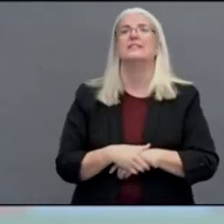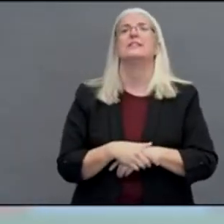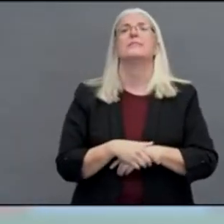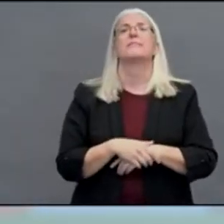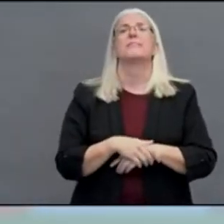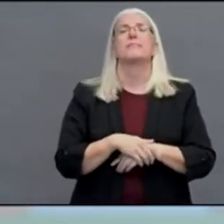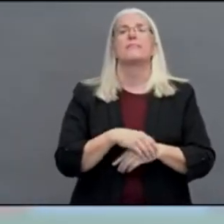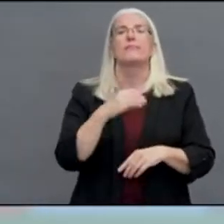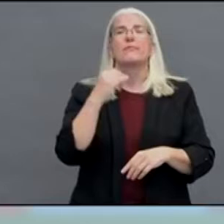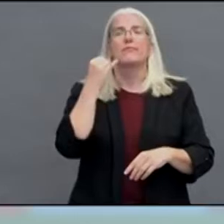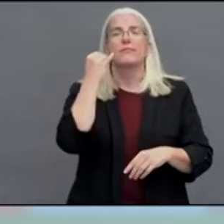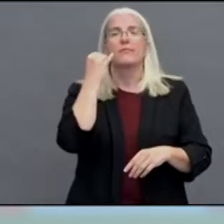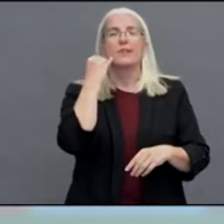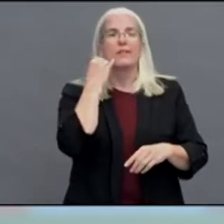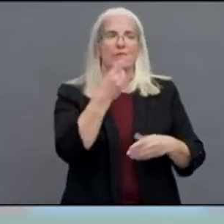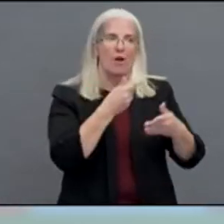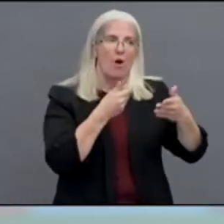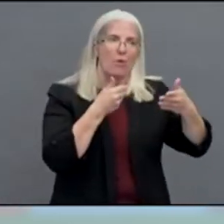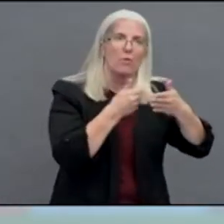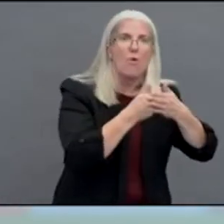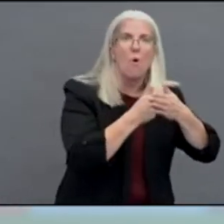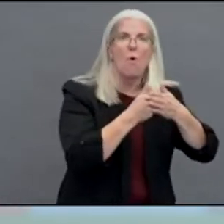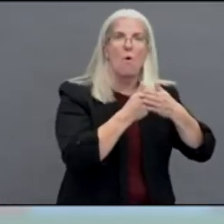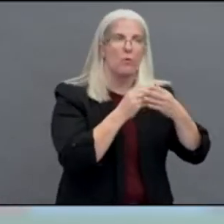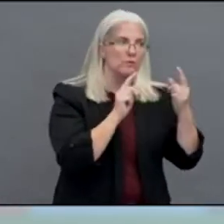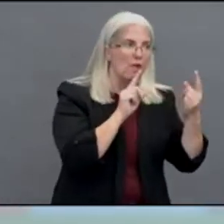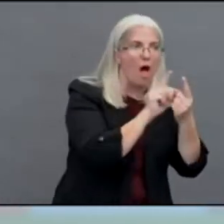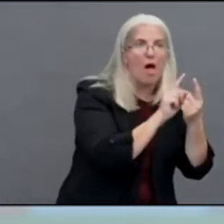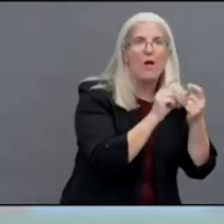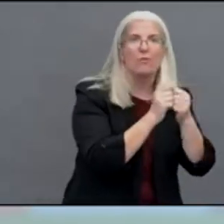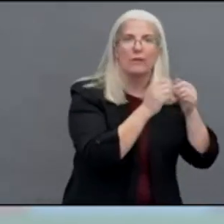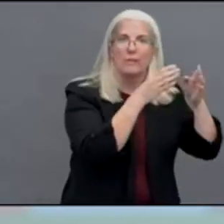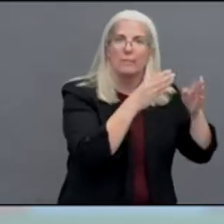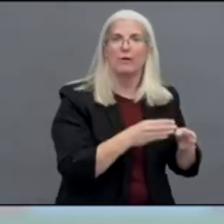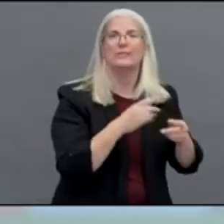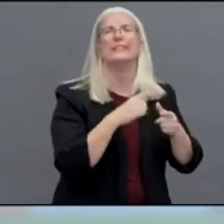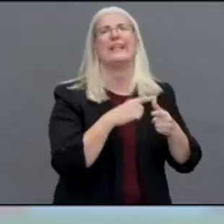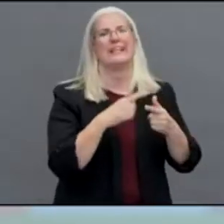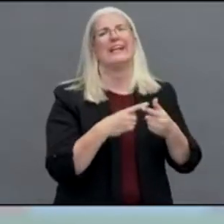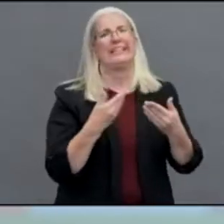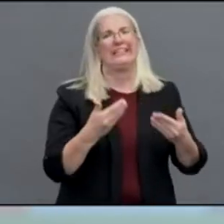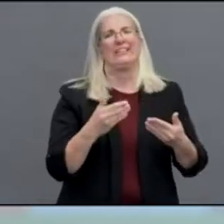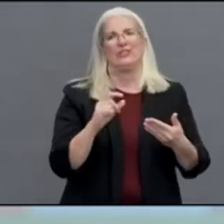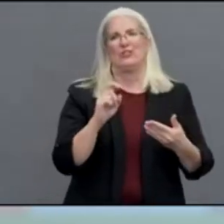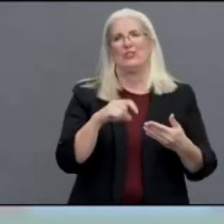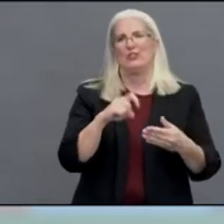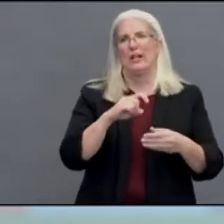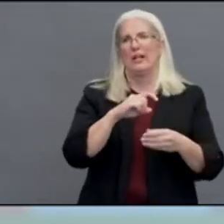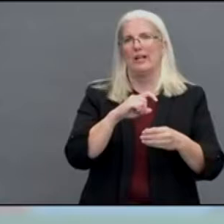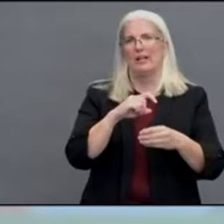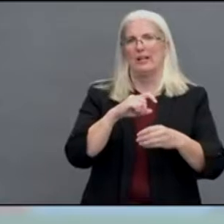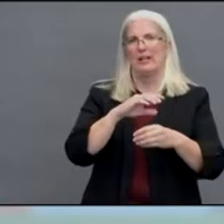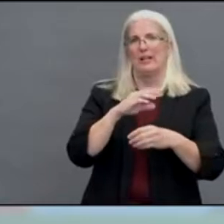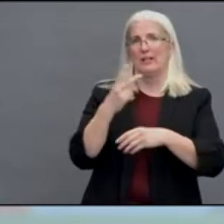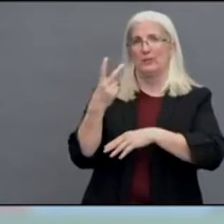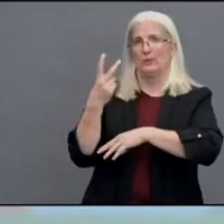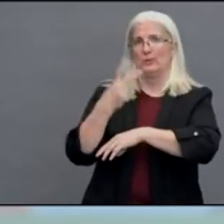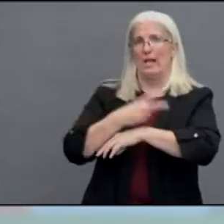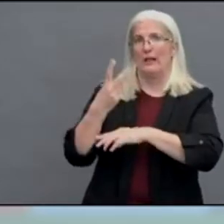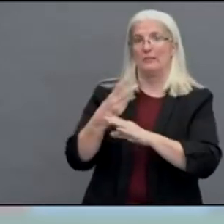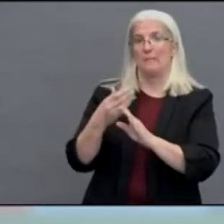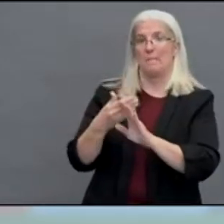any time, 2 days before the infected person had symptoms or tested positive should definitely be